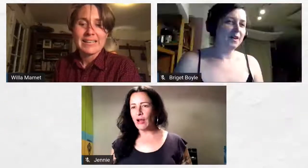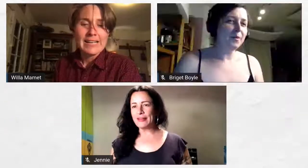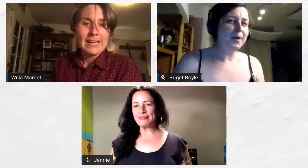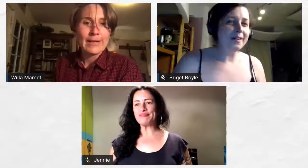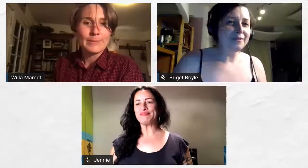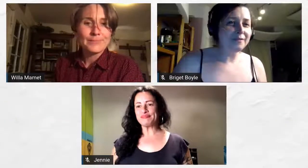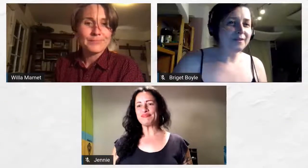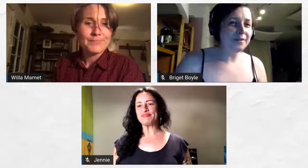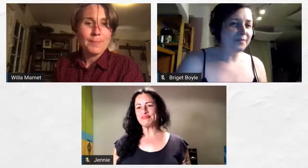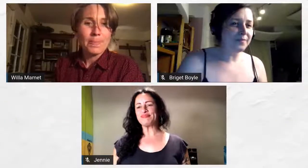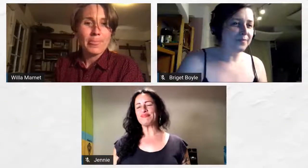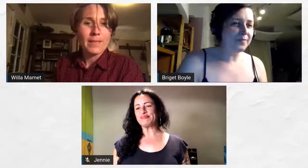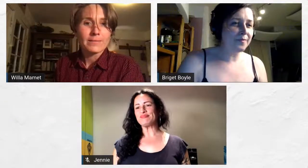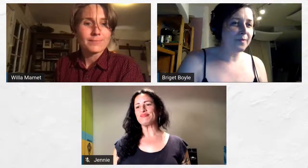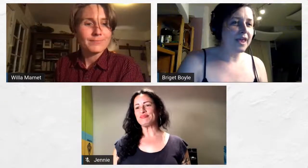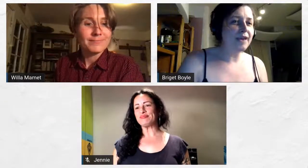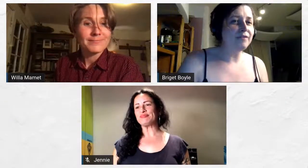exactly.